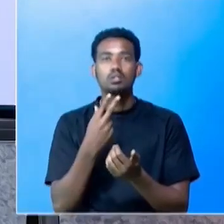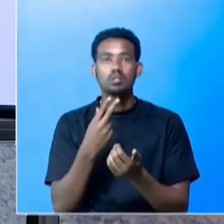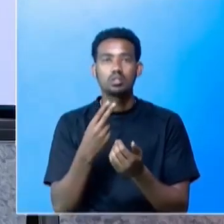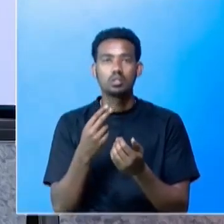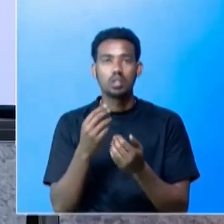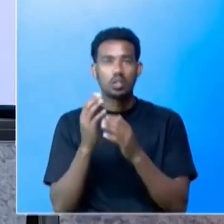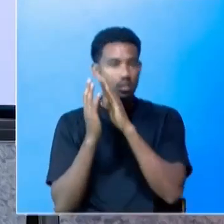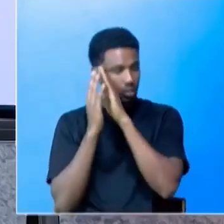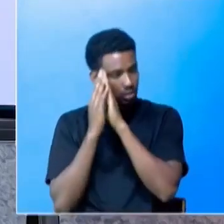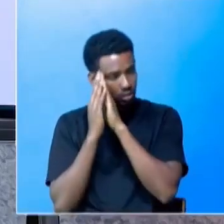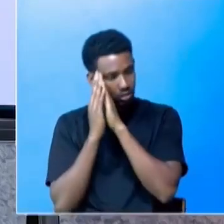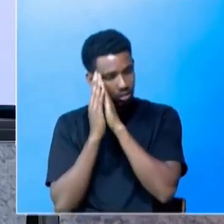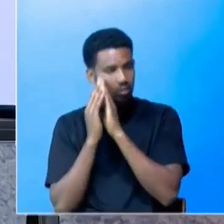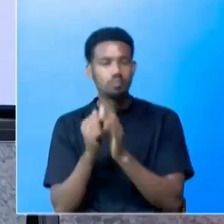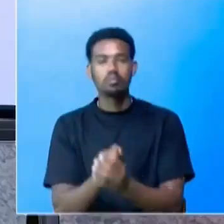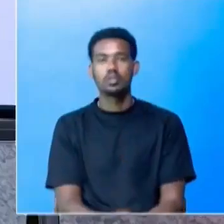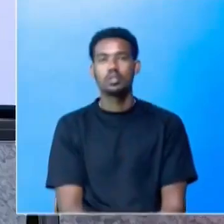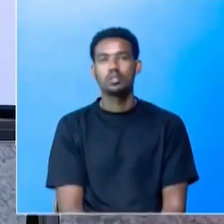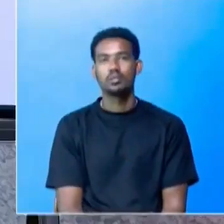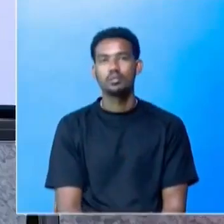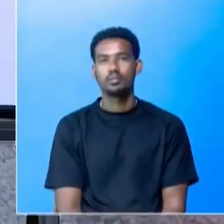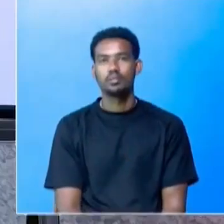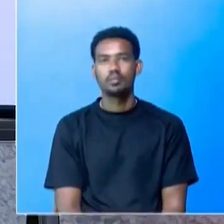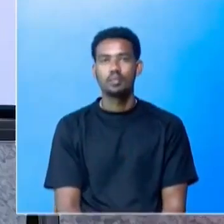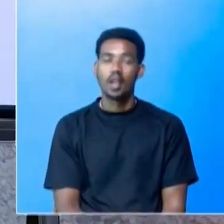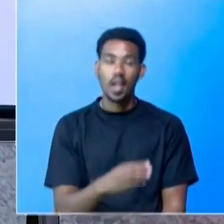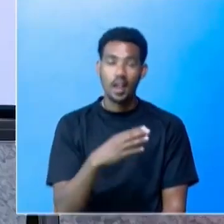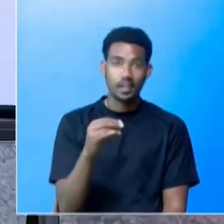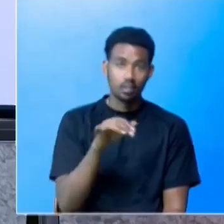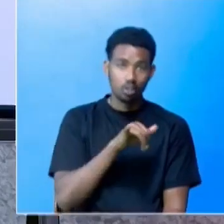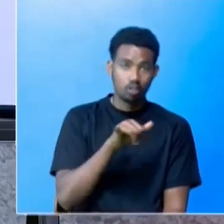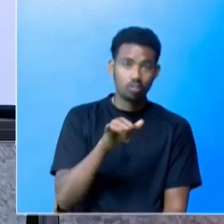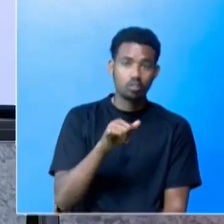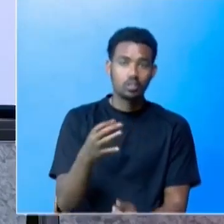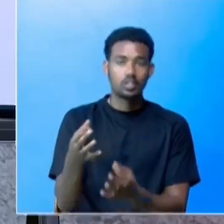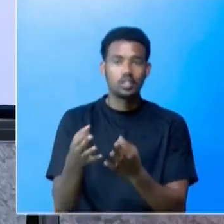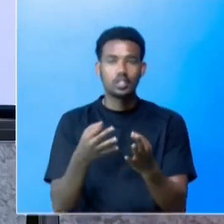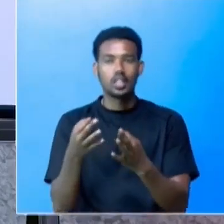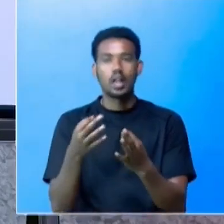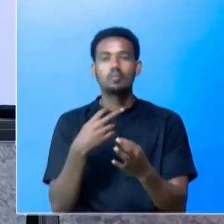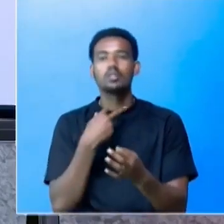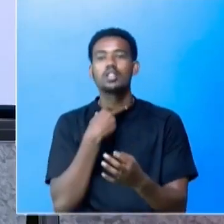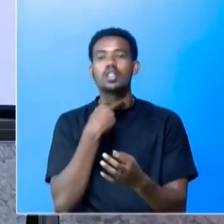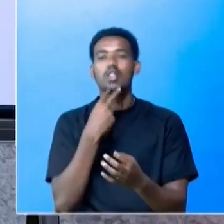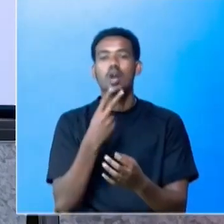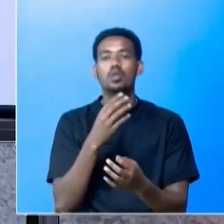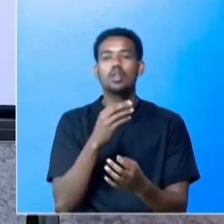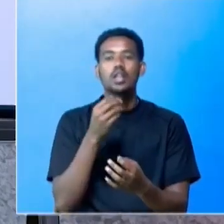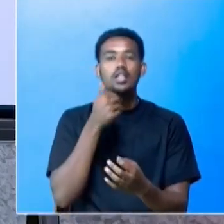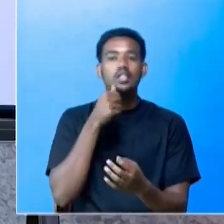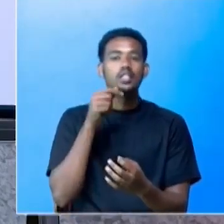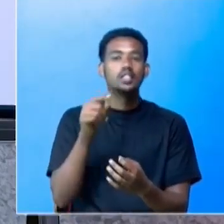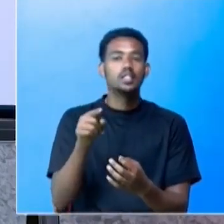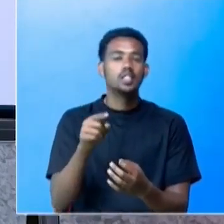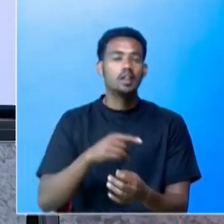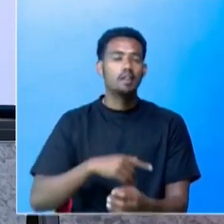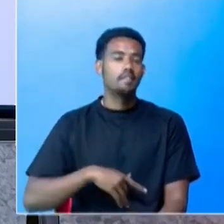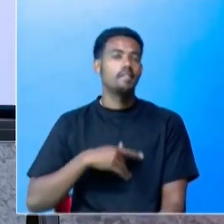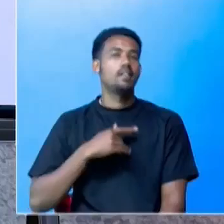they're sleeping. So, and also this is that describe the sound. And also she